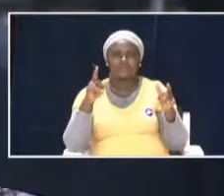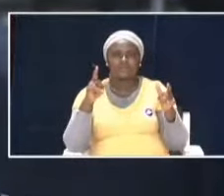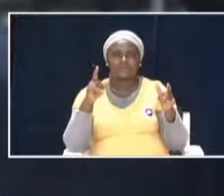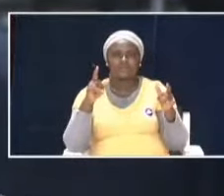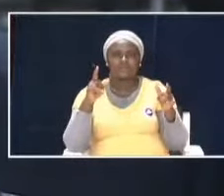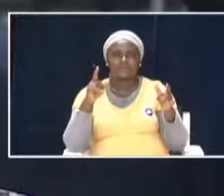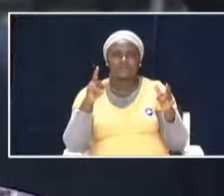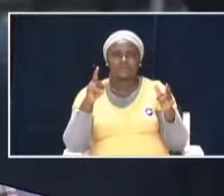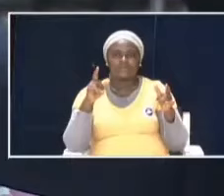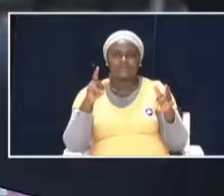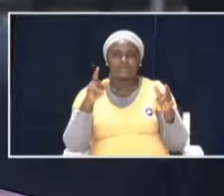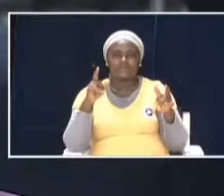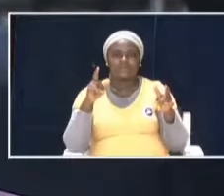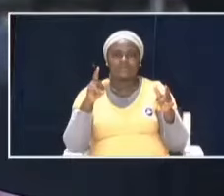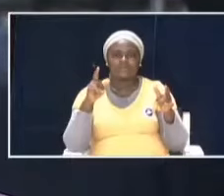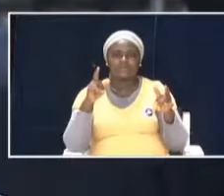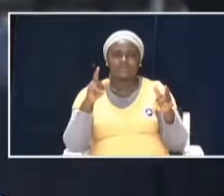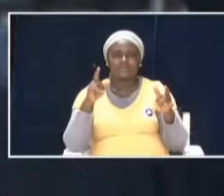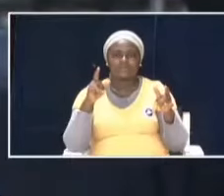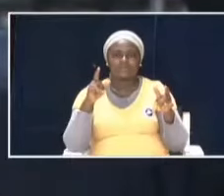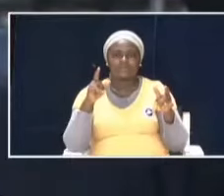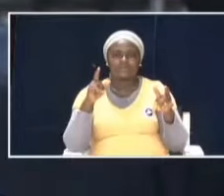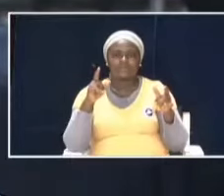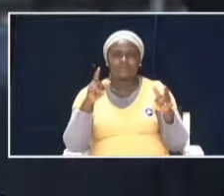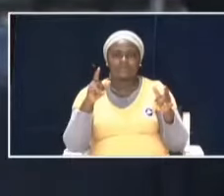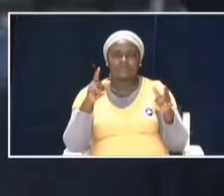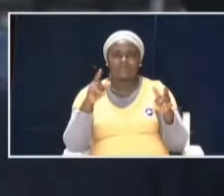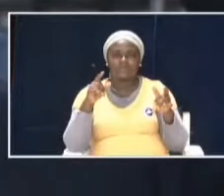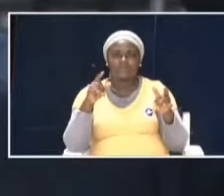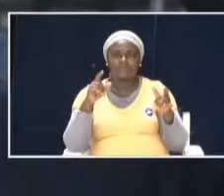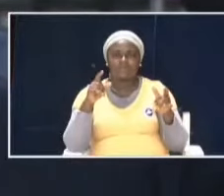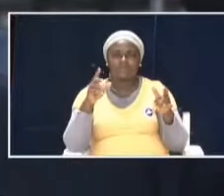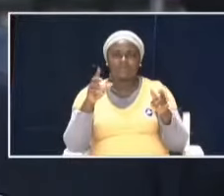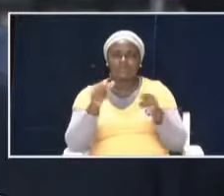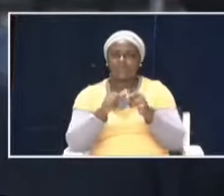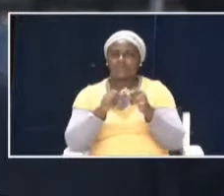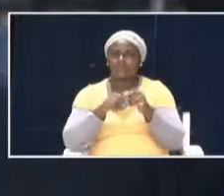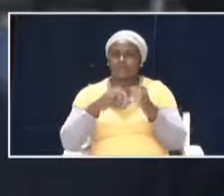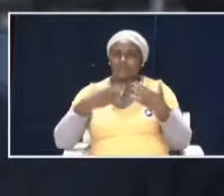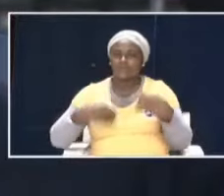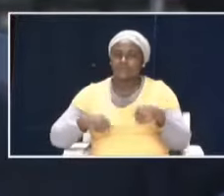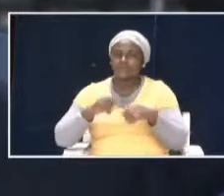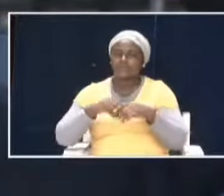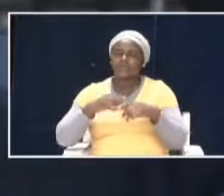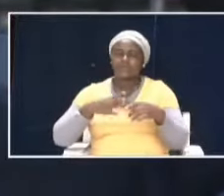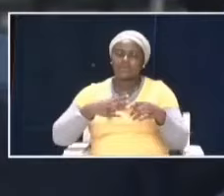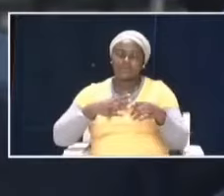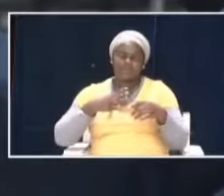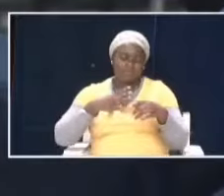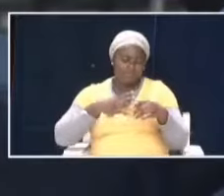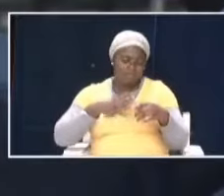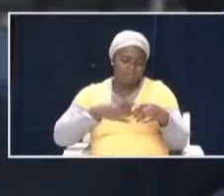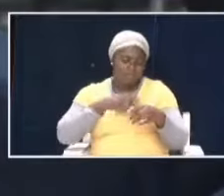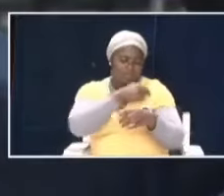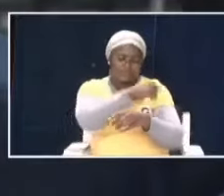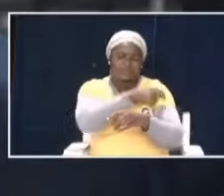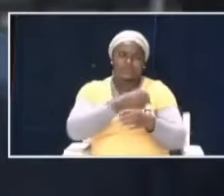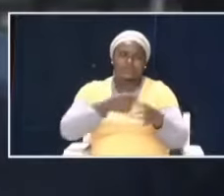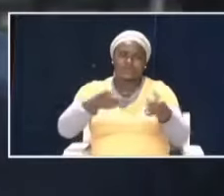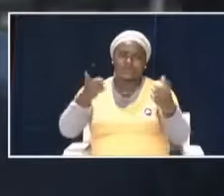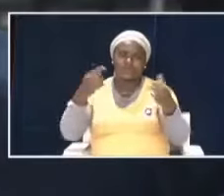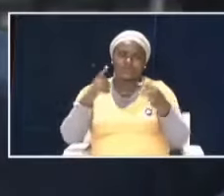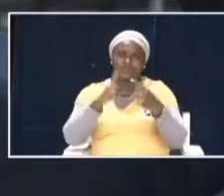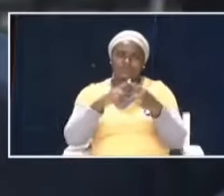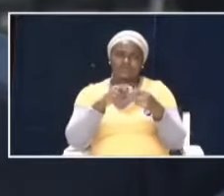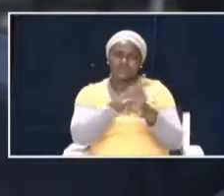The medical doctor in the hospital, the owner of the hospital, came to my ward and said, Pastor Patrick, you are owing me. And I told him, I've not been discharged. What